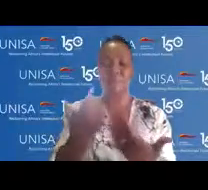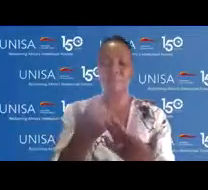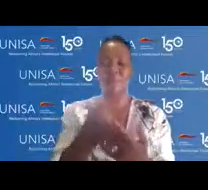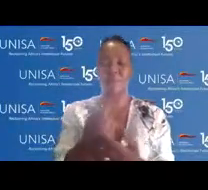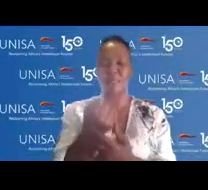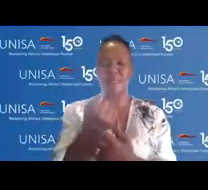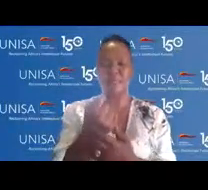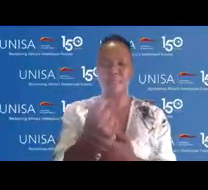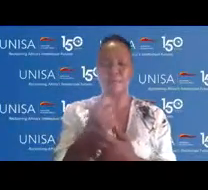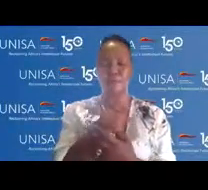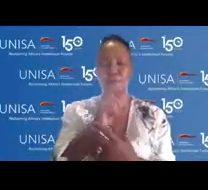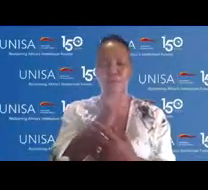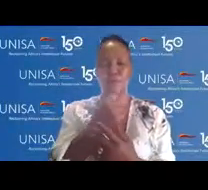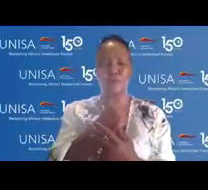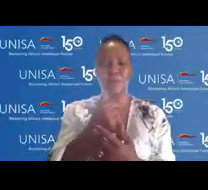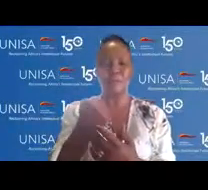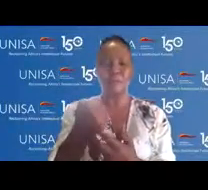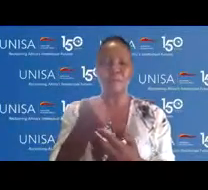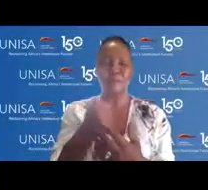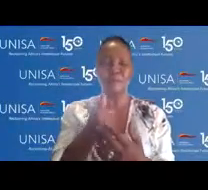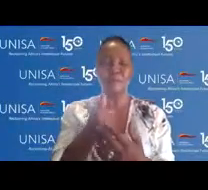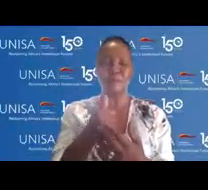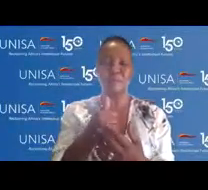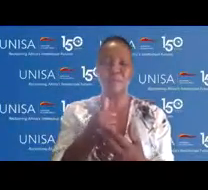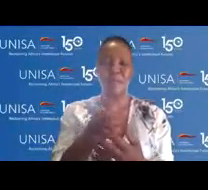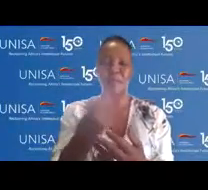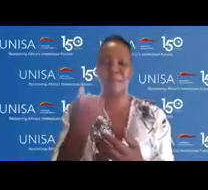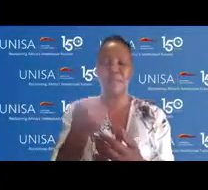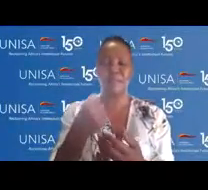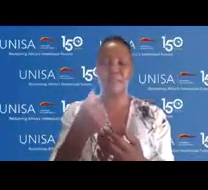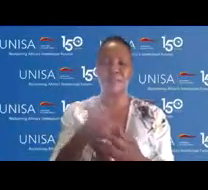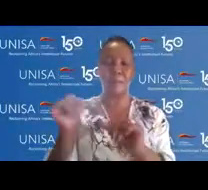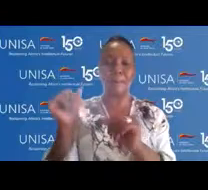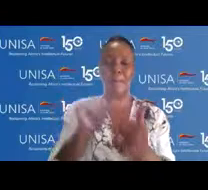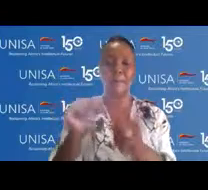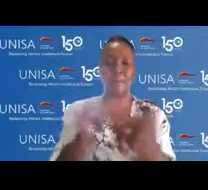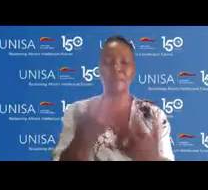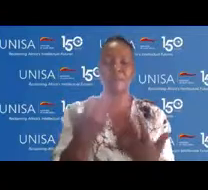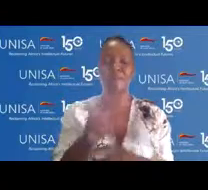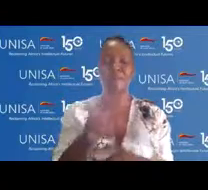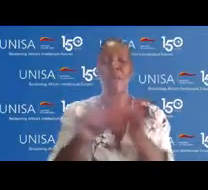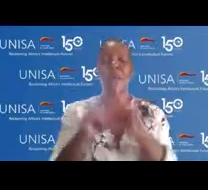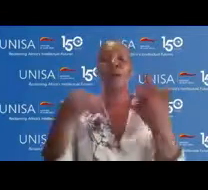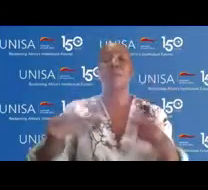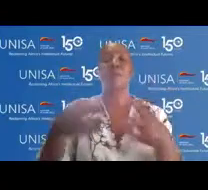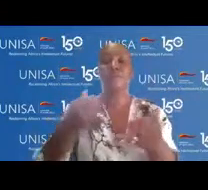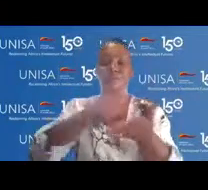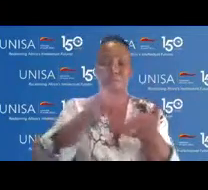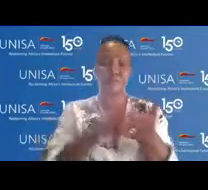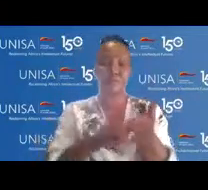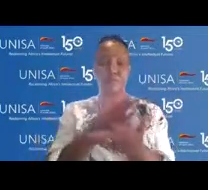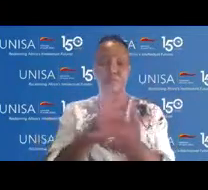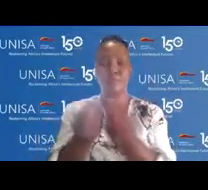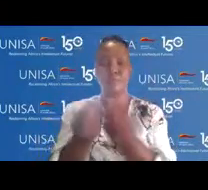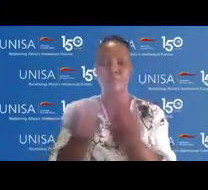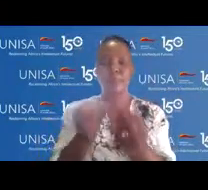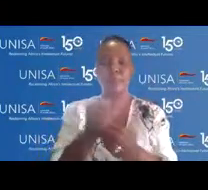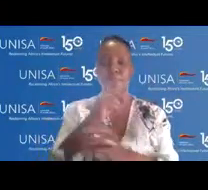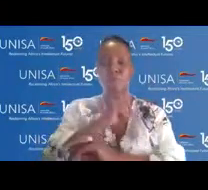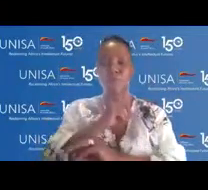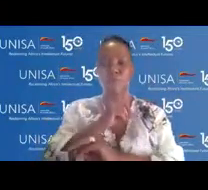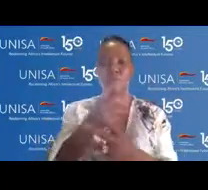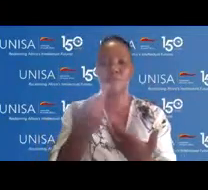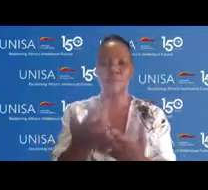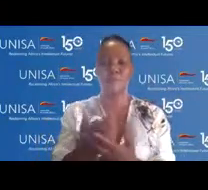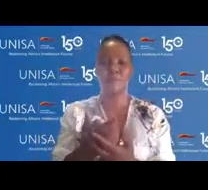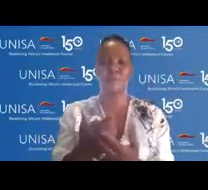fingers hitting the back button. But there we go, guys. So this is quite an important app. I think it's something you can definitely use. I